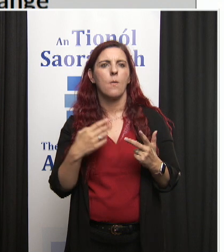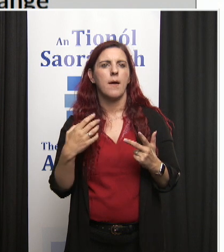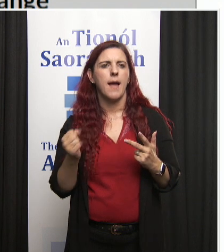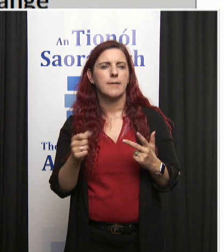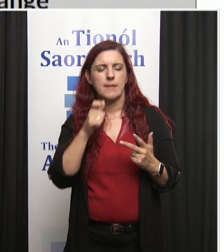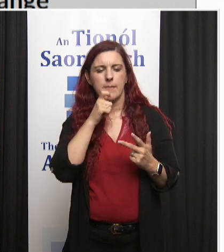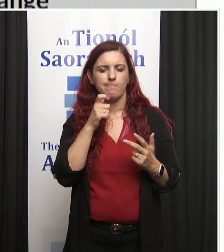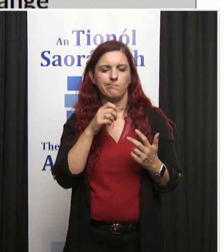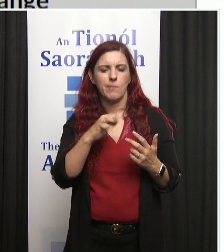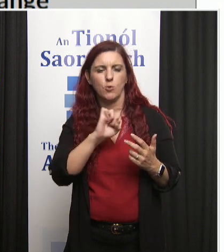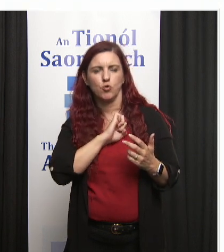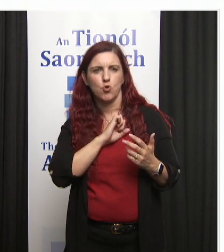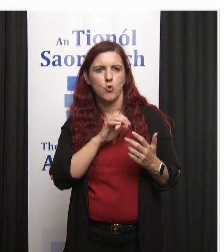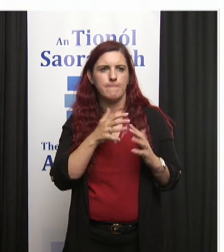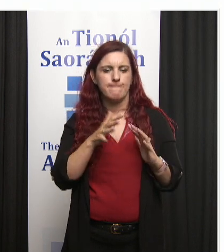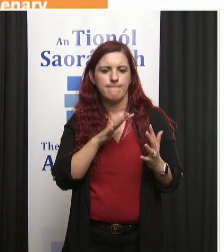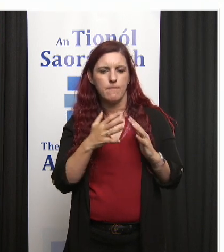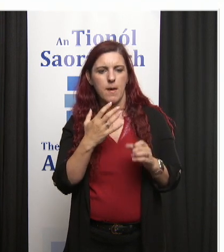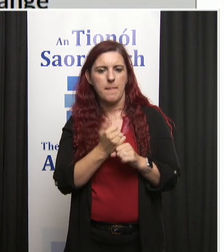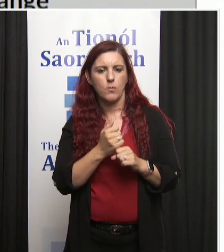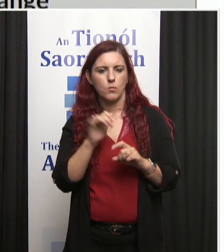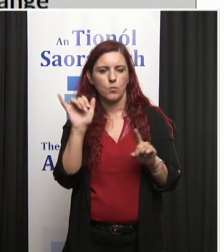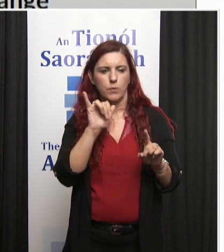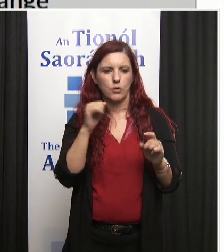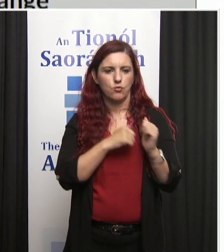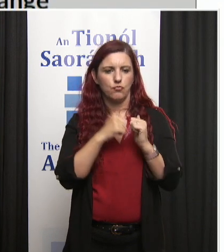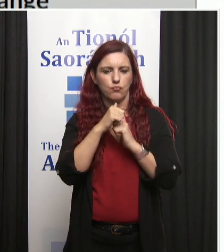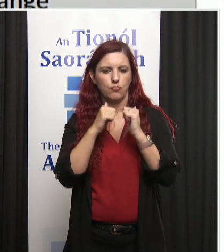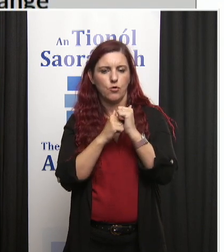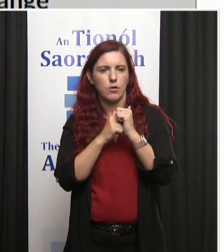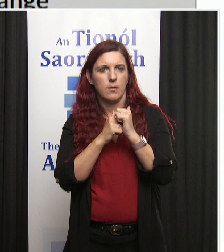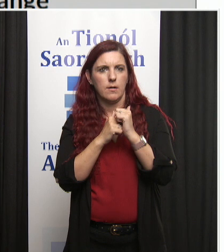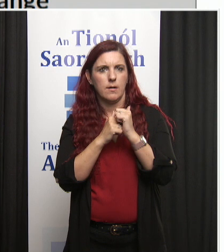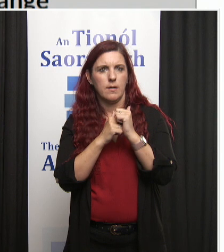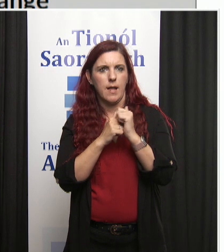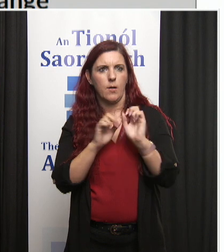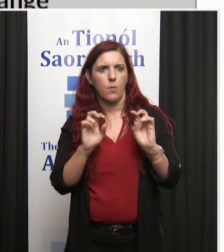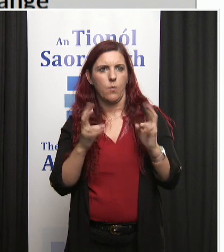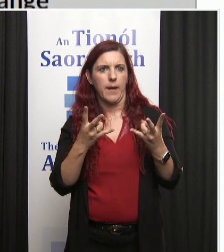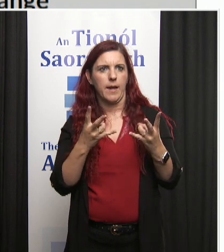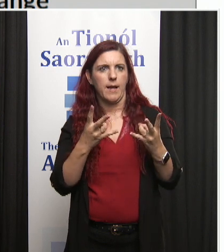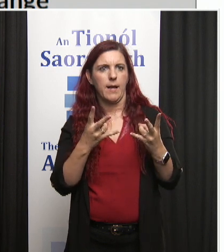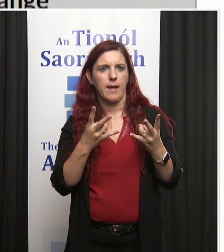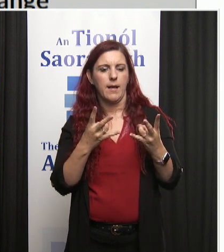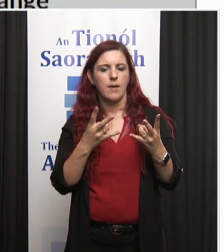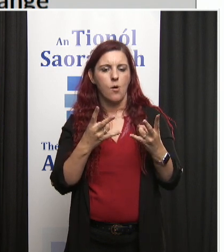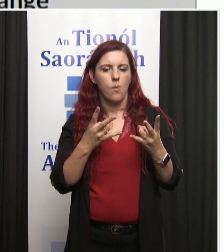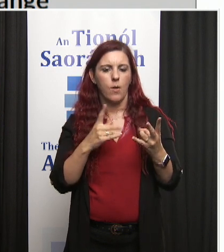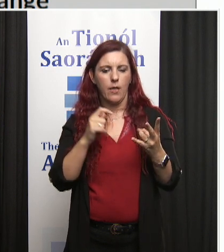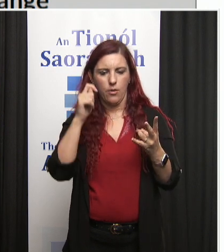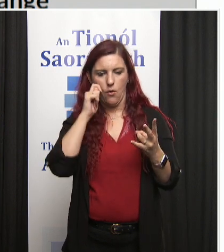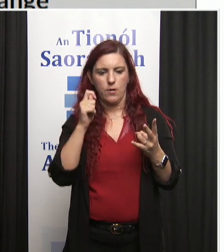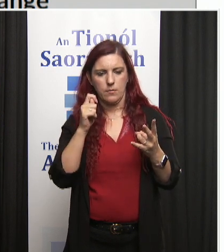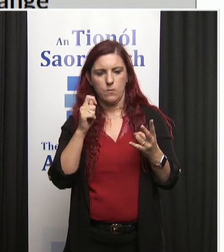about phasing, if phased housing is a priority. Quick wins are important. We as well also said we